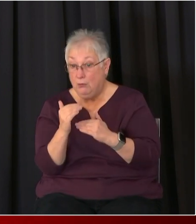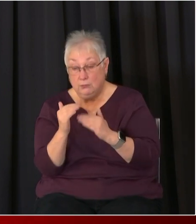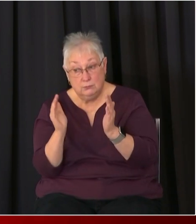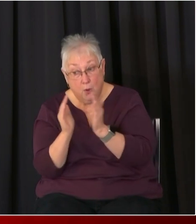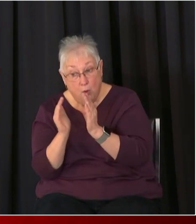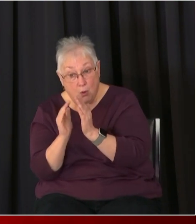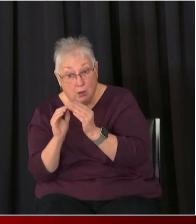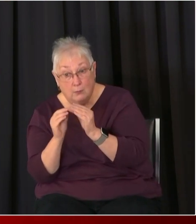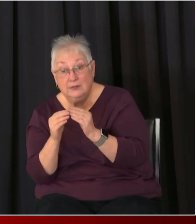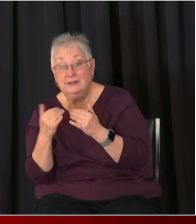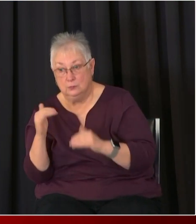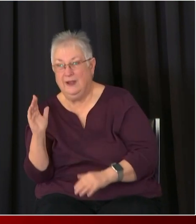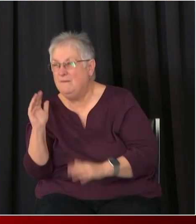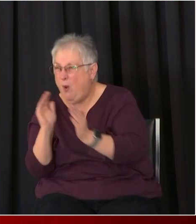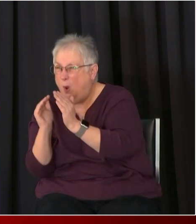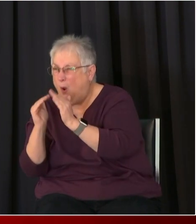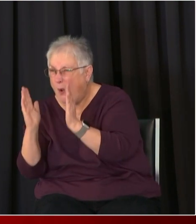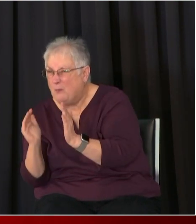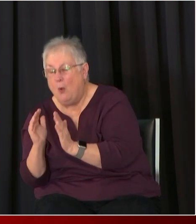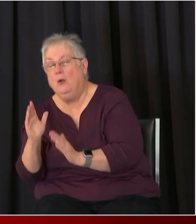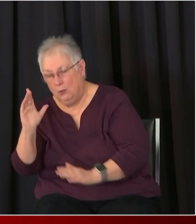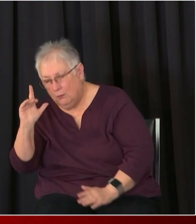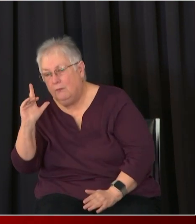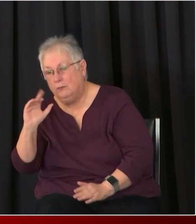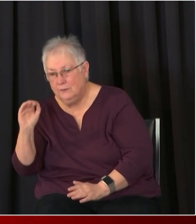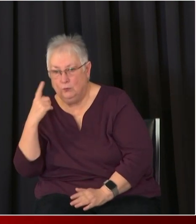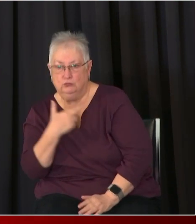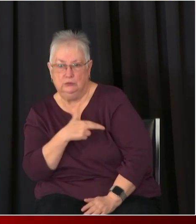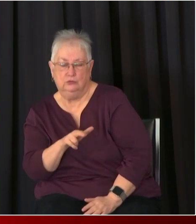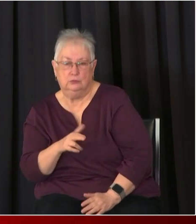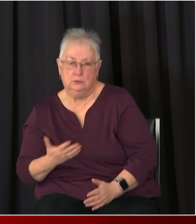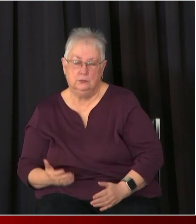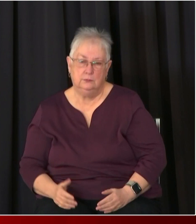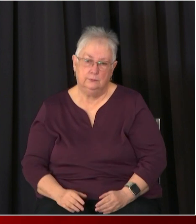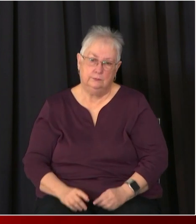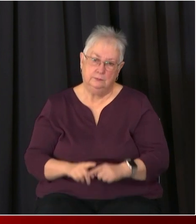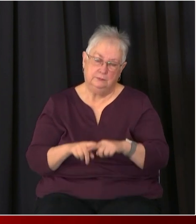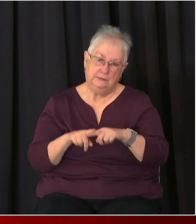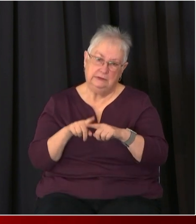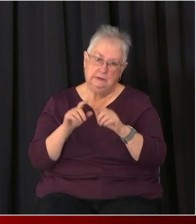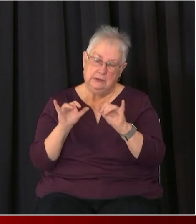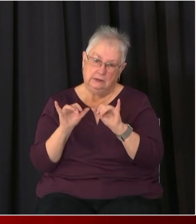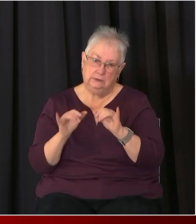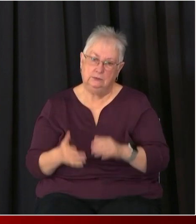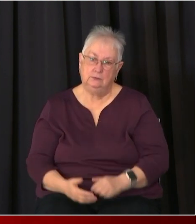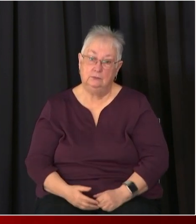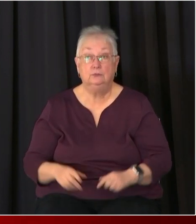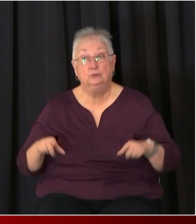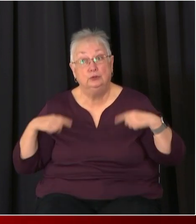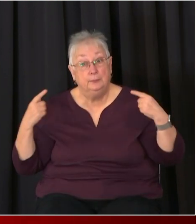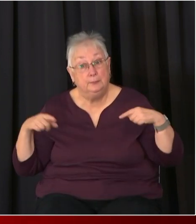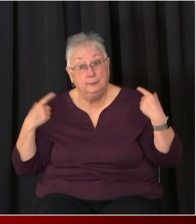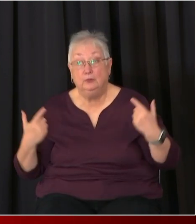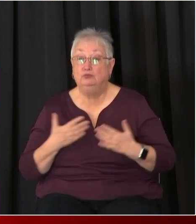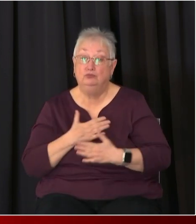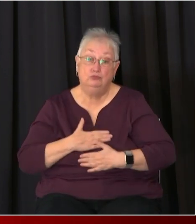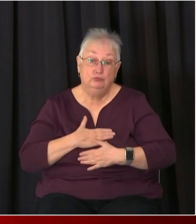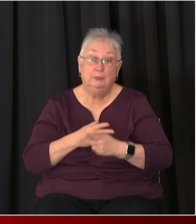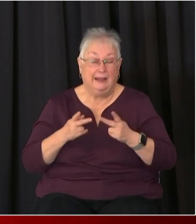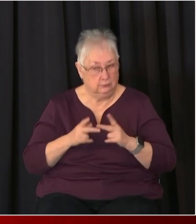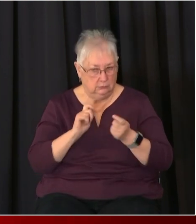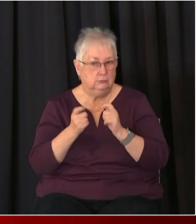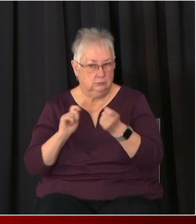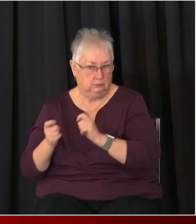And we are also making some changes to gyms and what is allowed